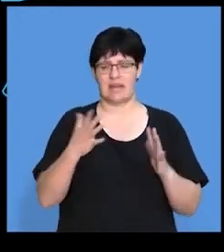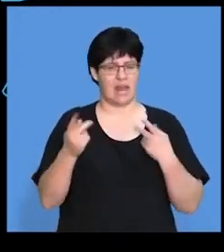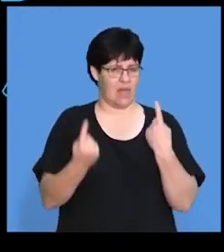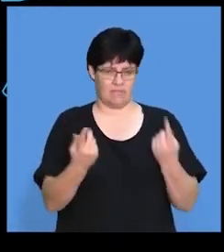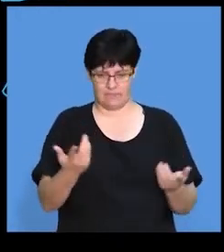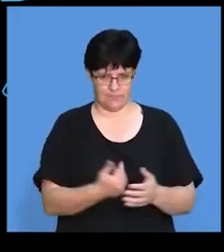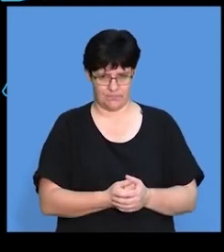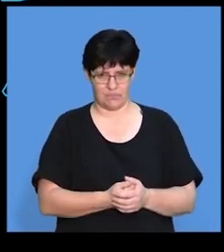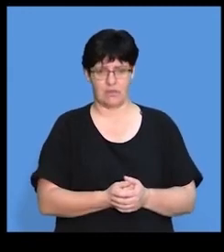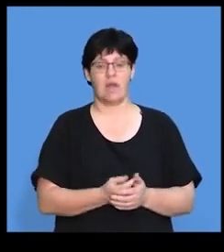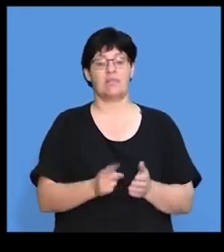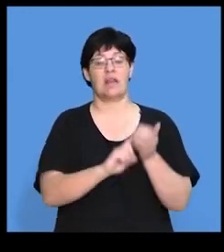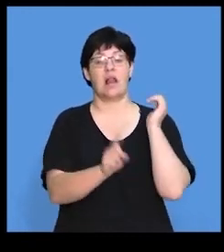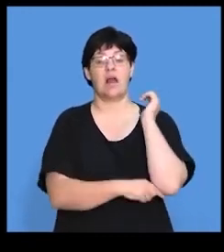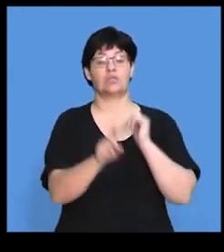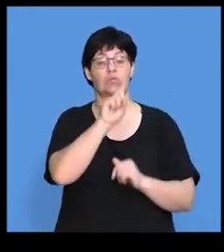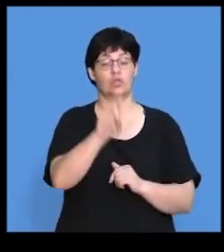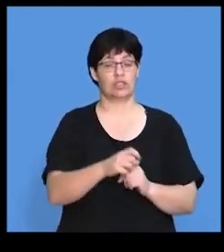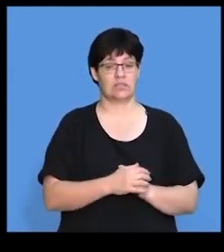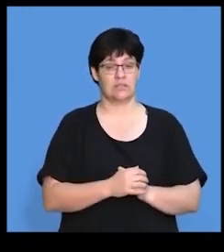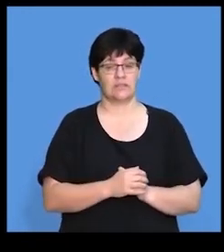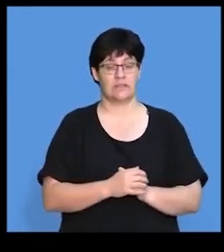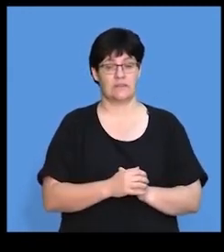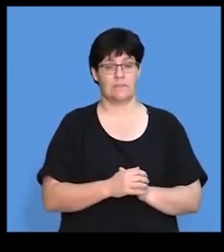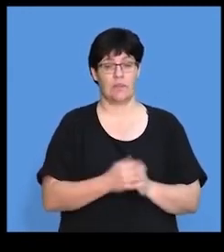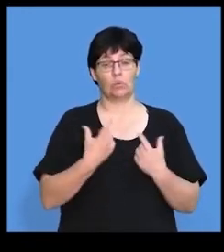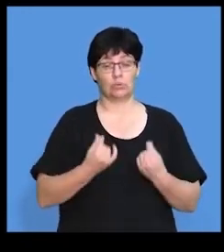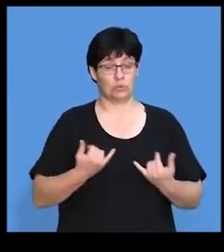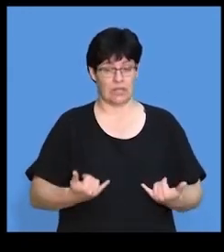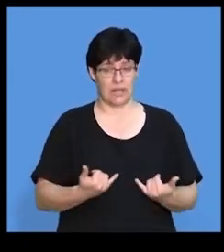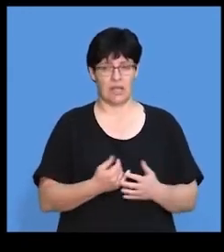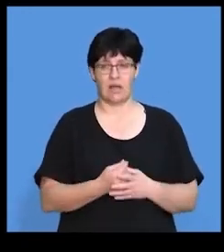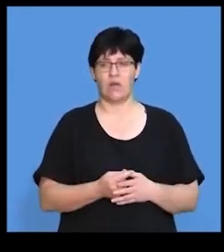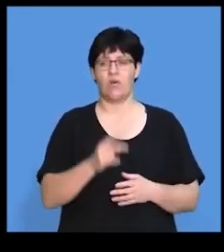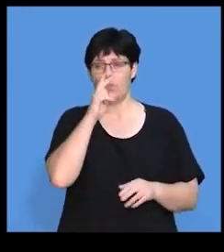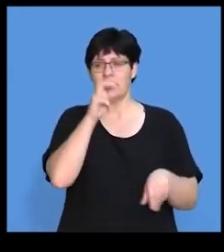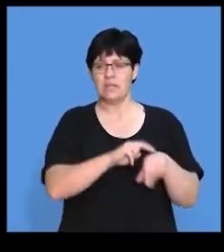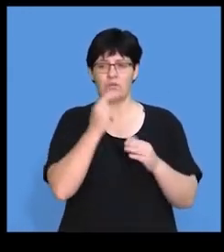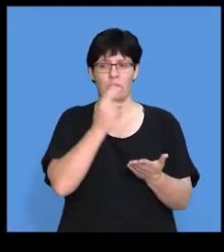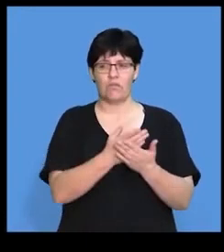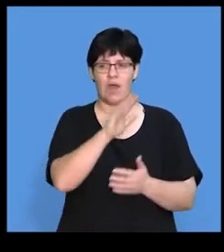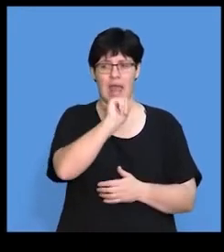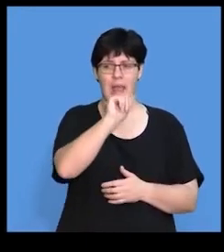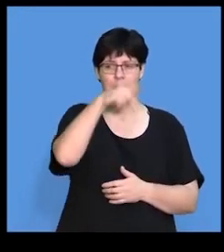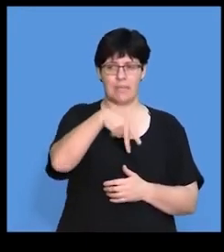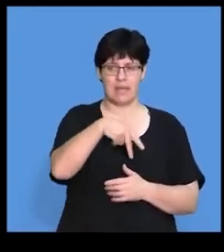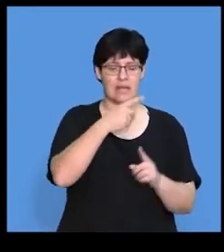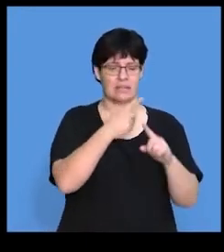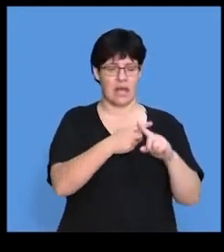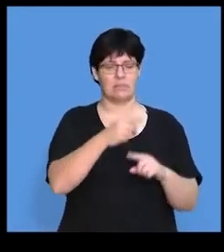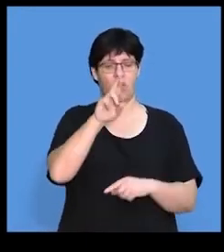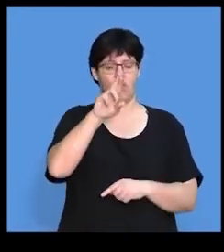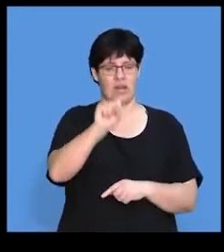absolutely fine. Okay, and then the last question that we're going to do today is that we need to prove that